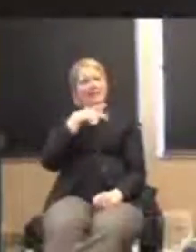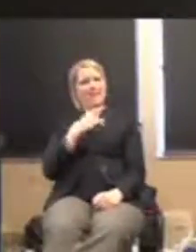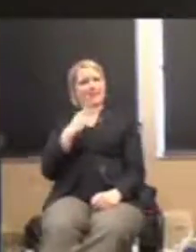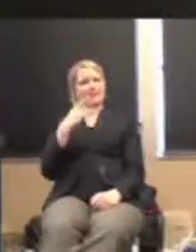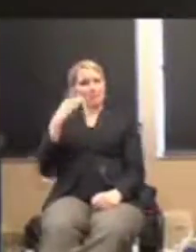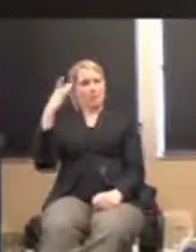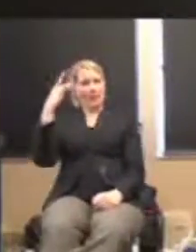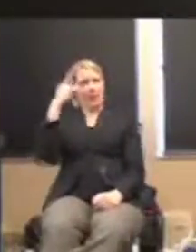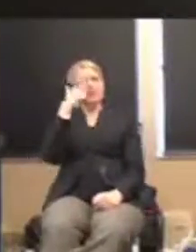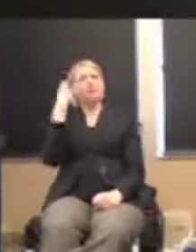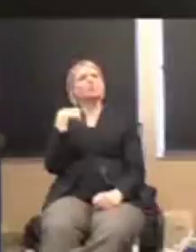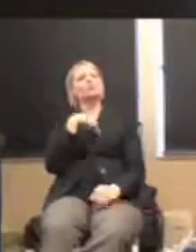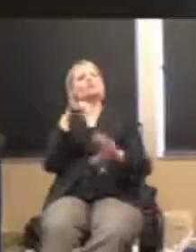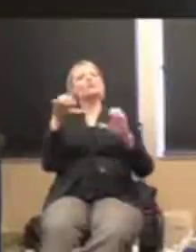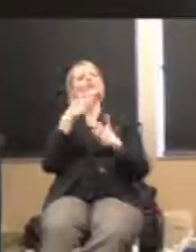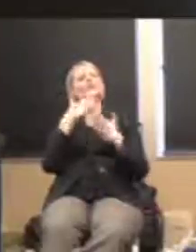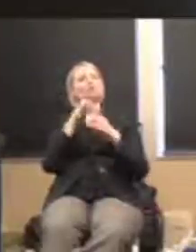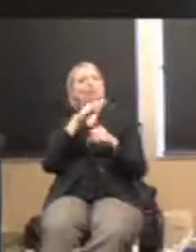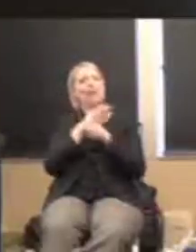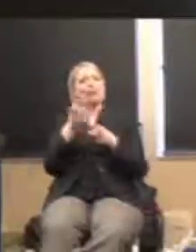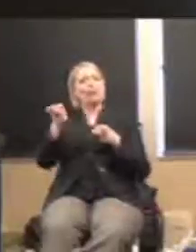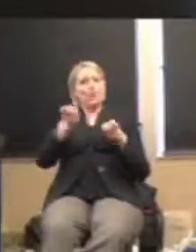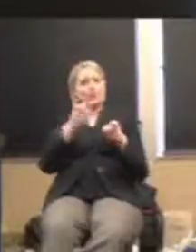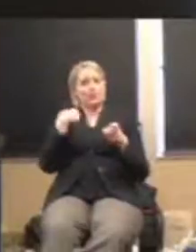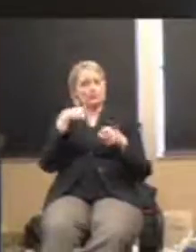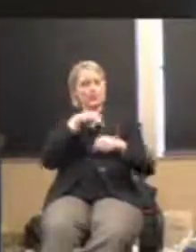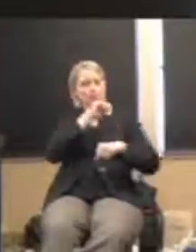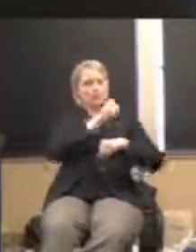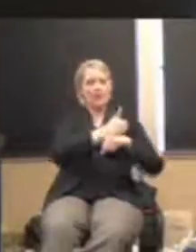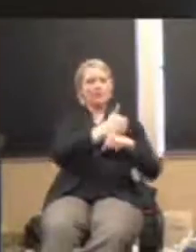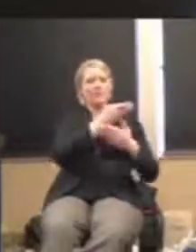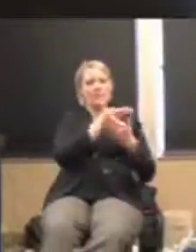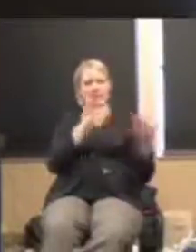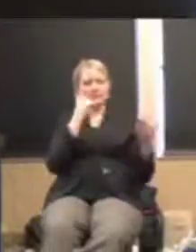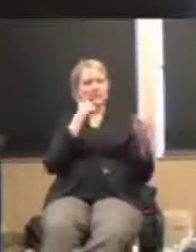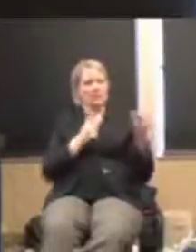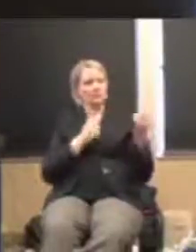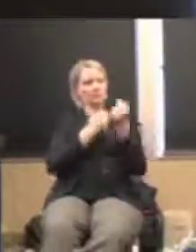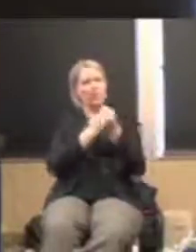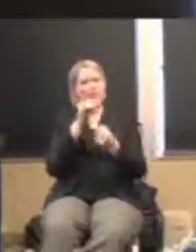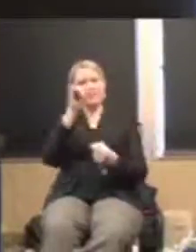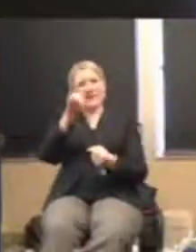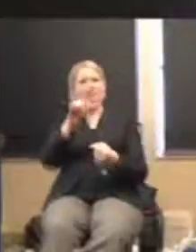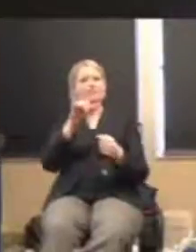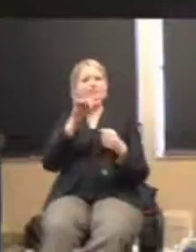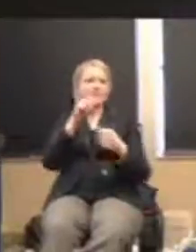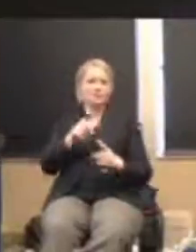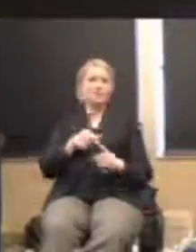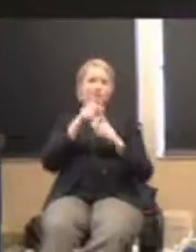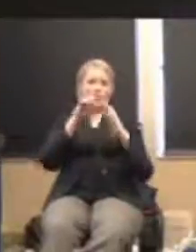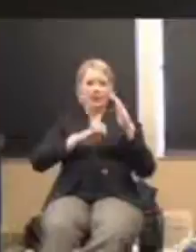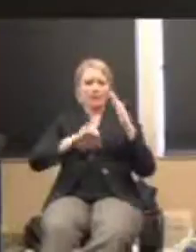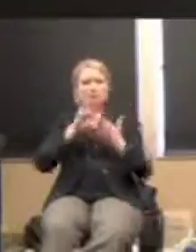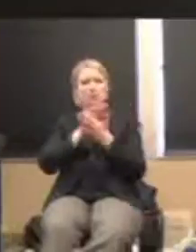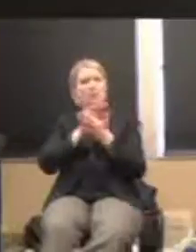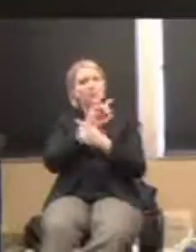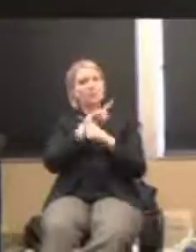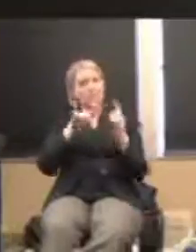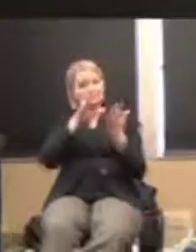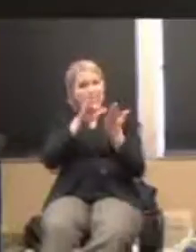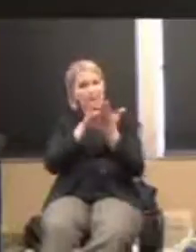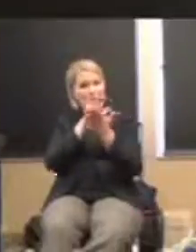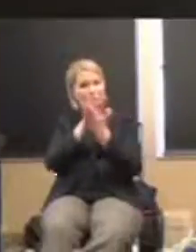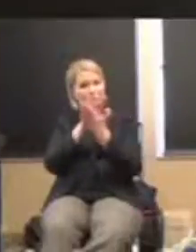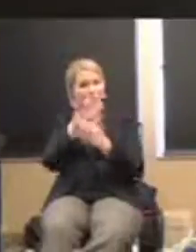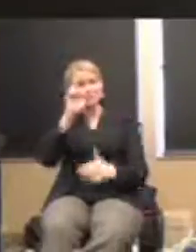job regulating sensory systems, or we put supports in place to regulate that sensory system in elementary schools. Well, a lot of the middle school, junior highs,